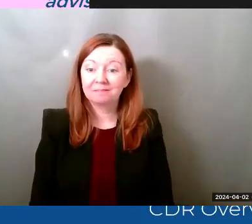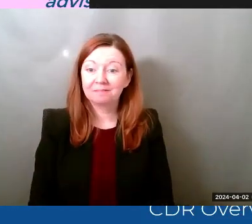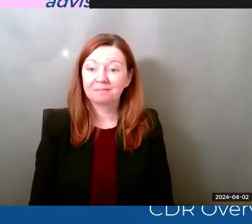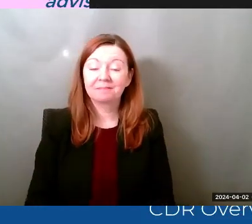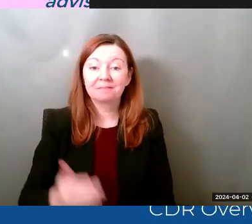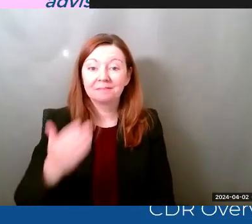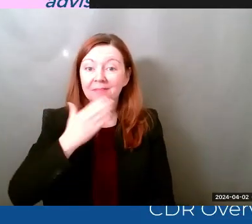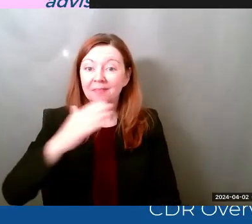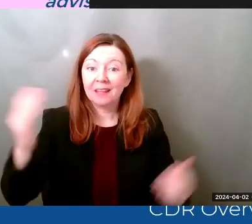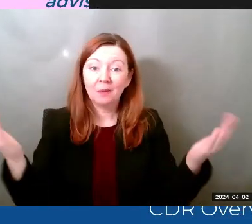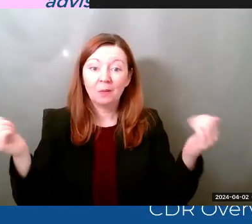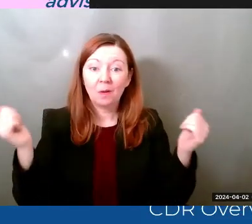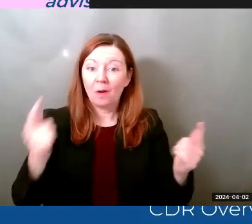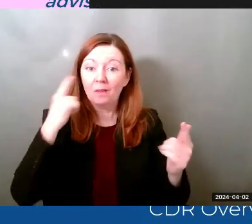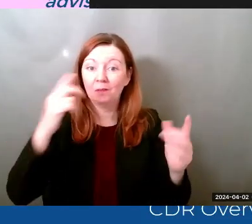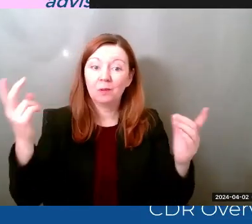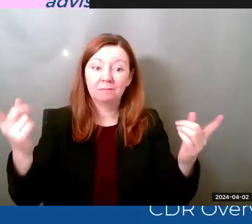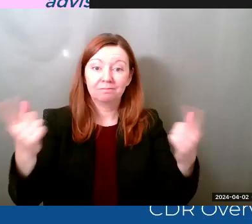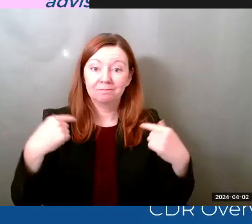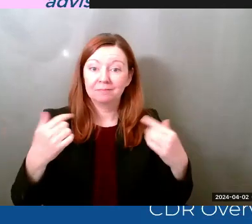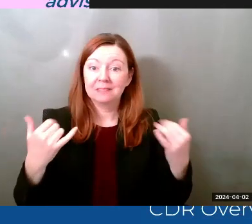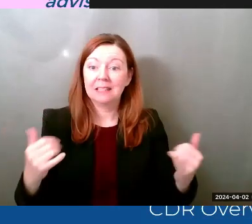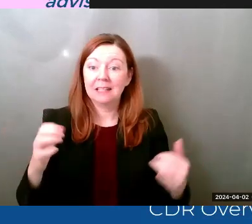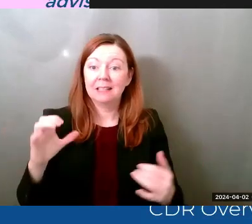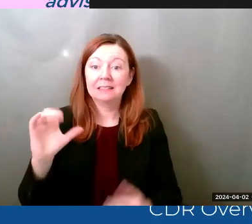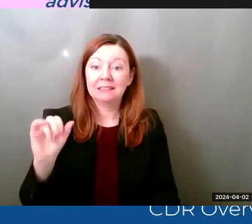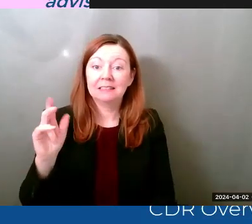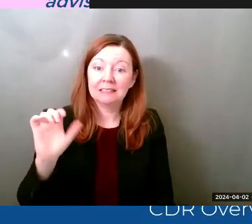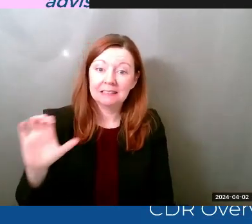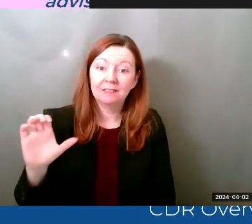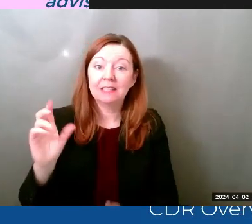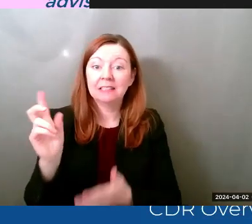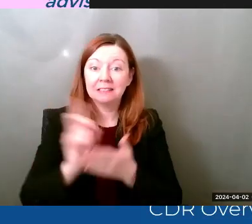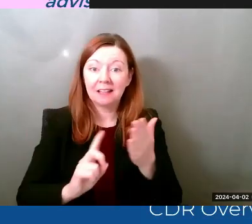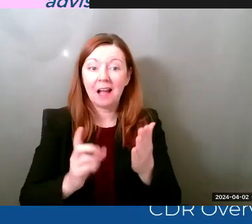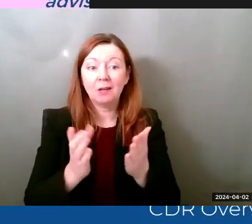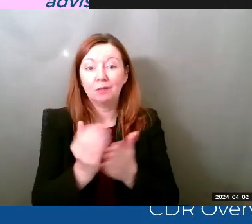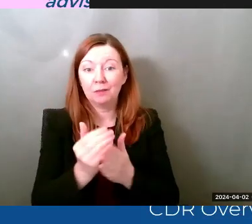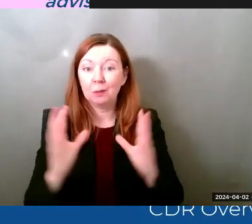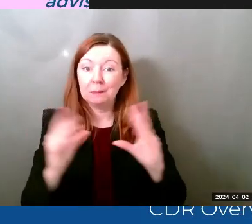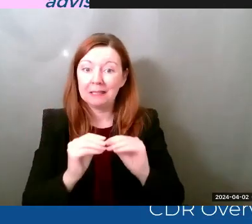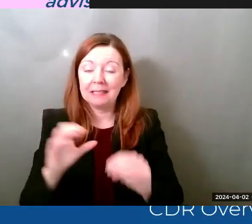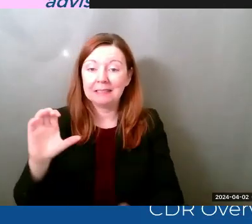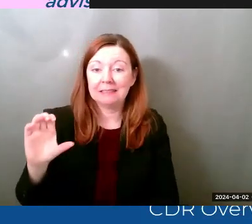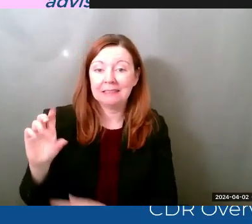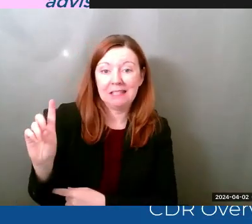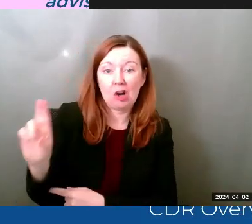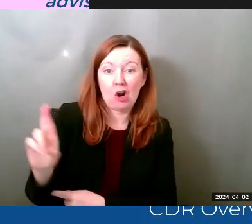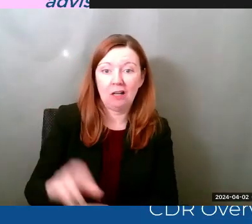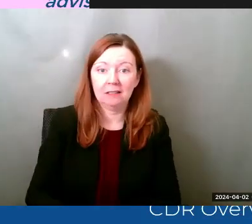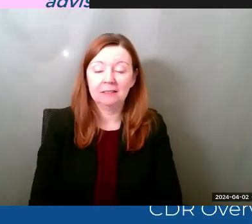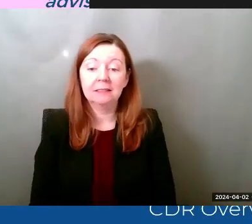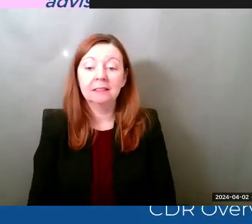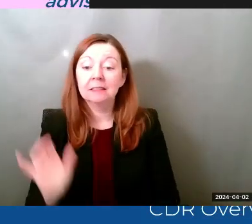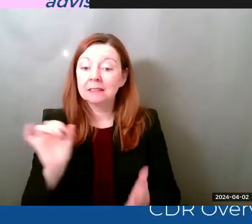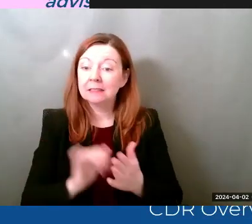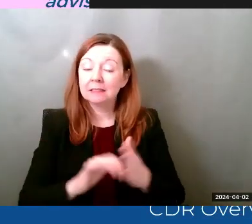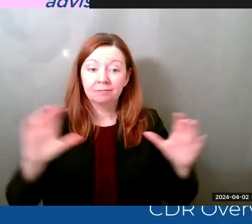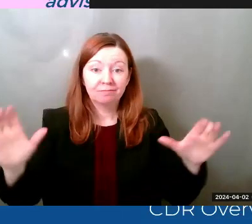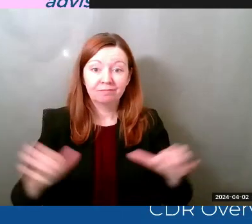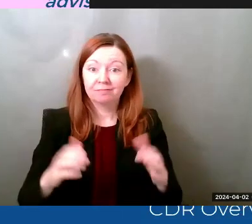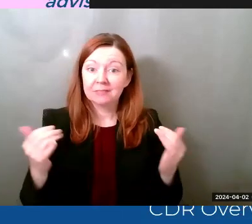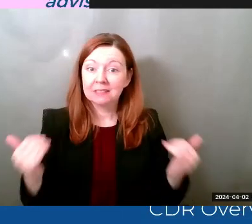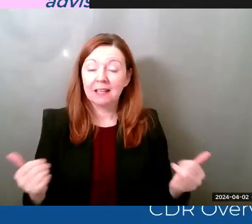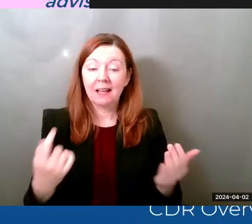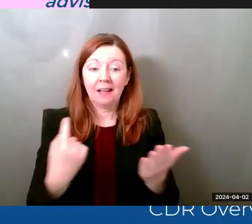you all for attending today's Civic Design Review meeting. The CDR committee is convening today